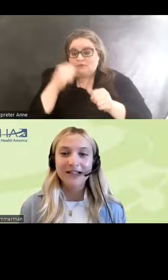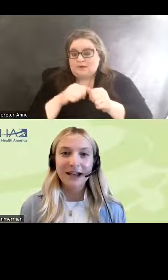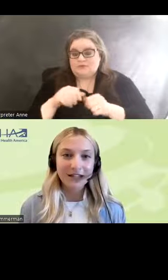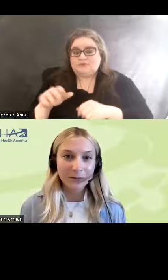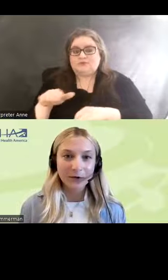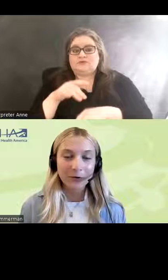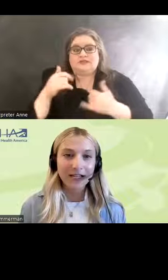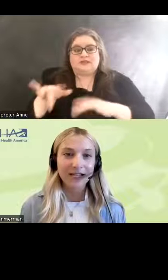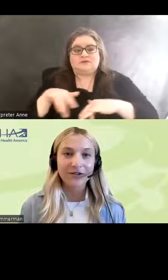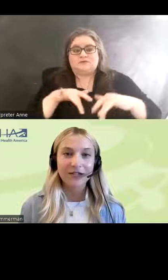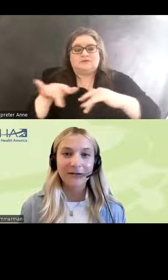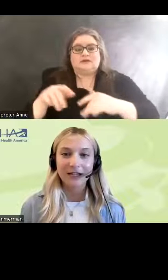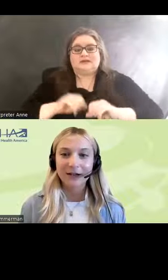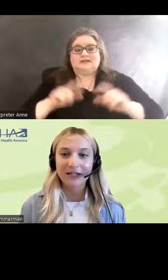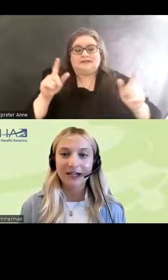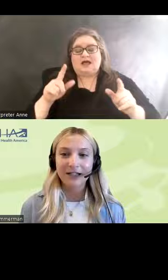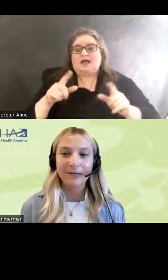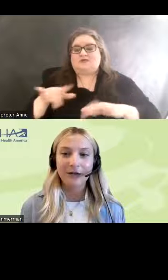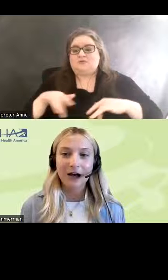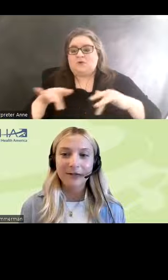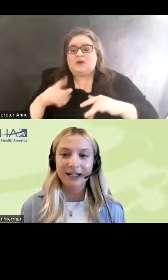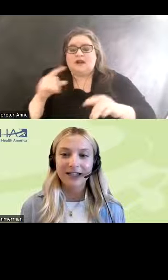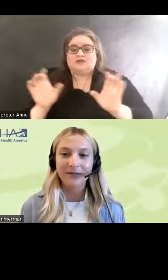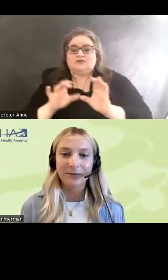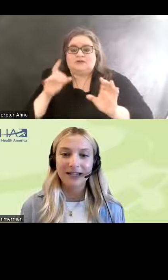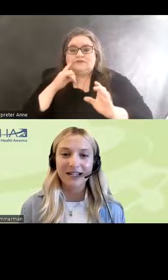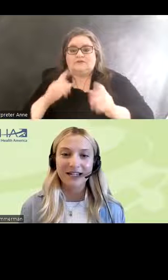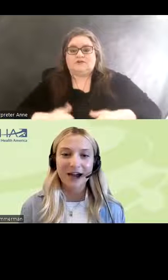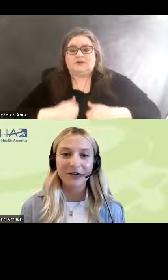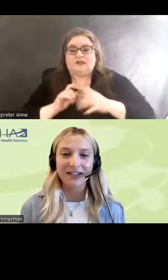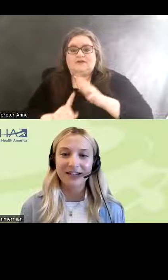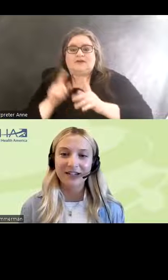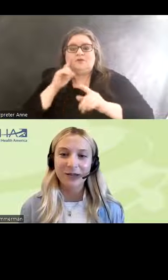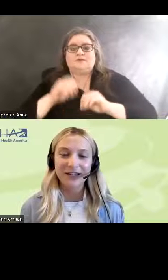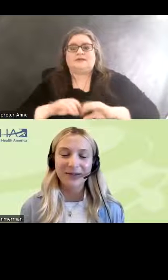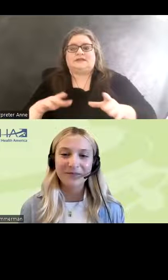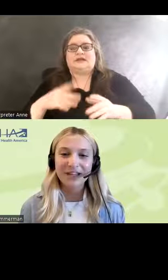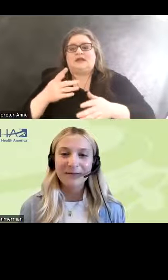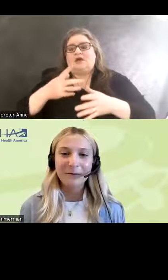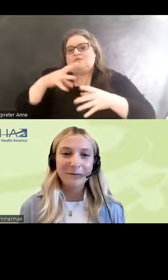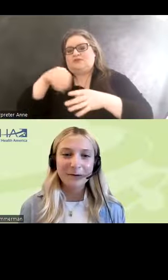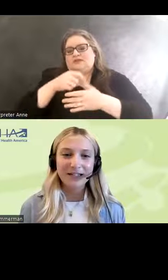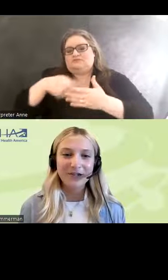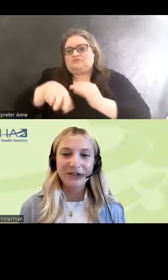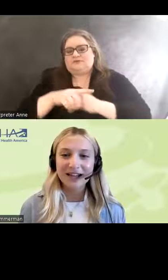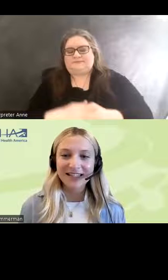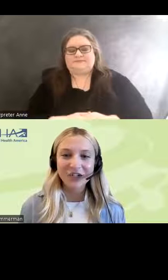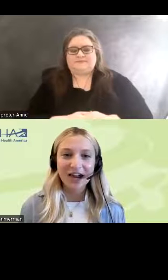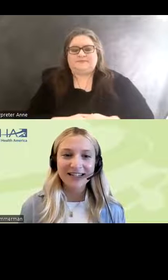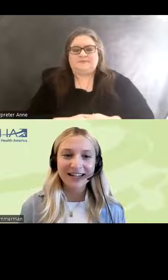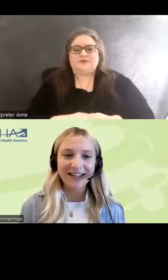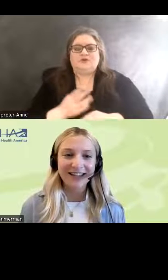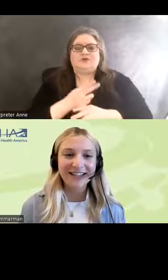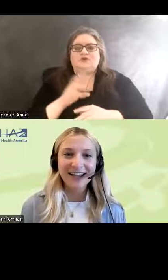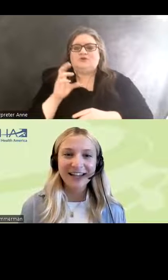The slides, recording, and certificate of attendance for live attendees will be sent out in the next week. Feel free to utilize the